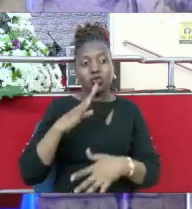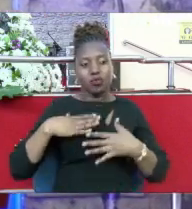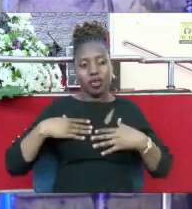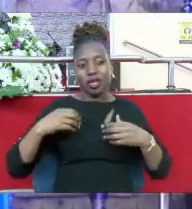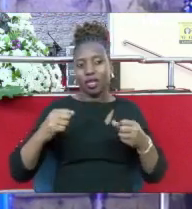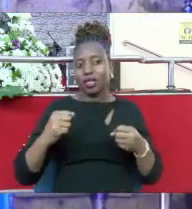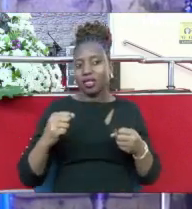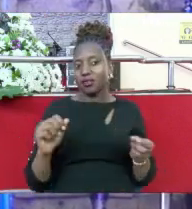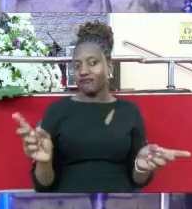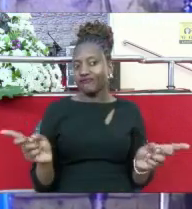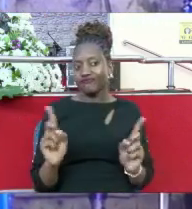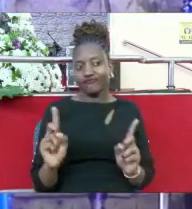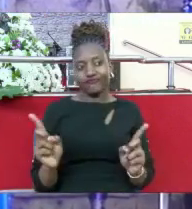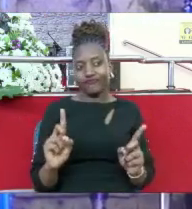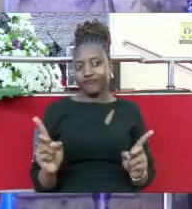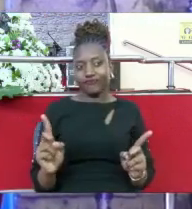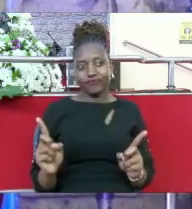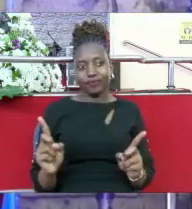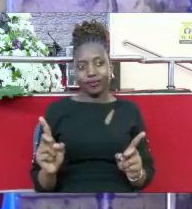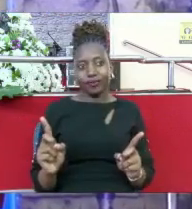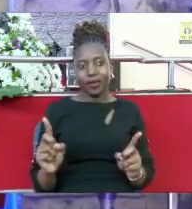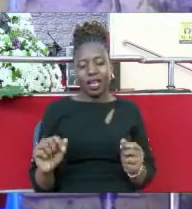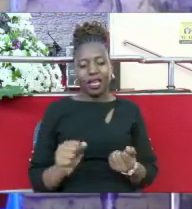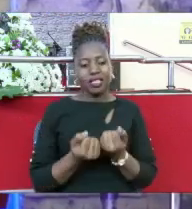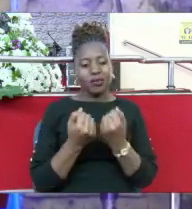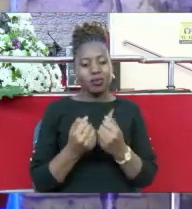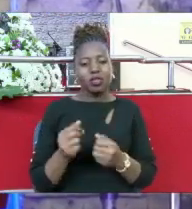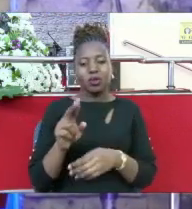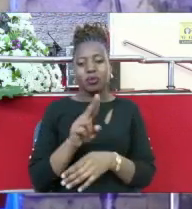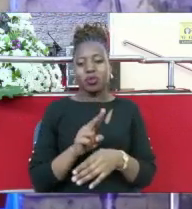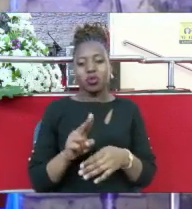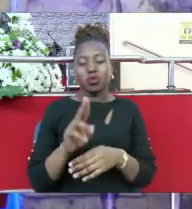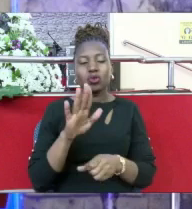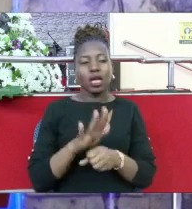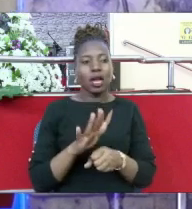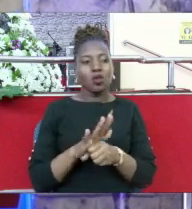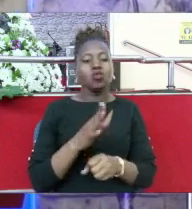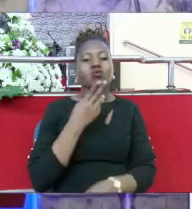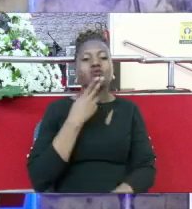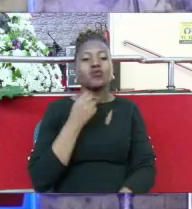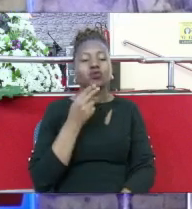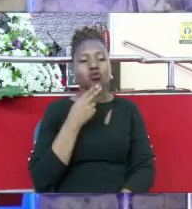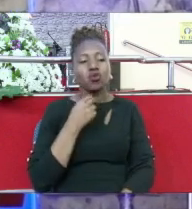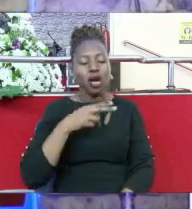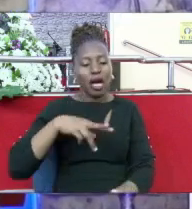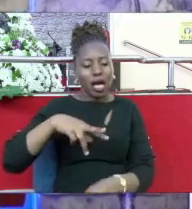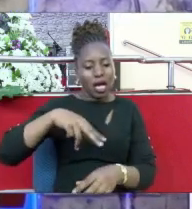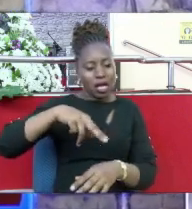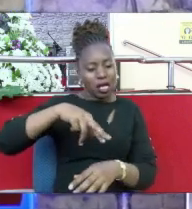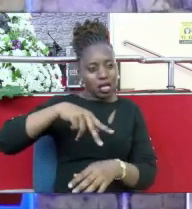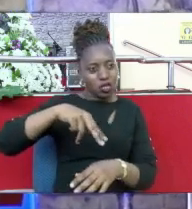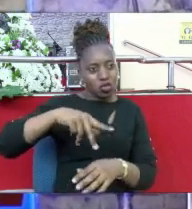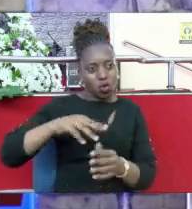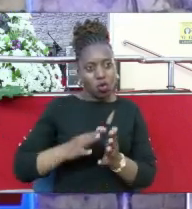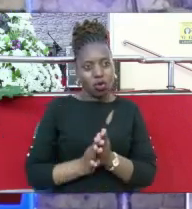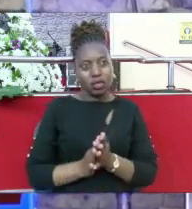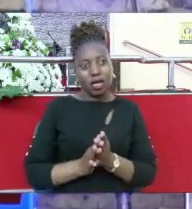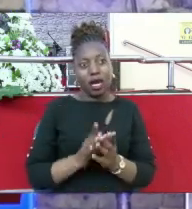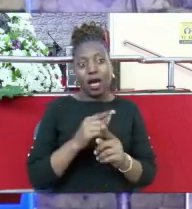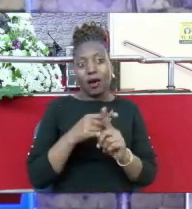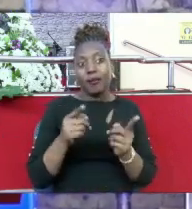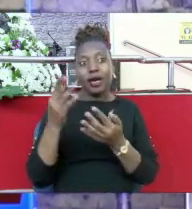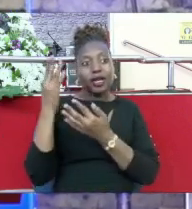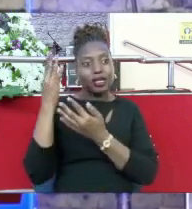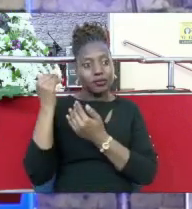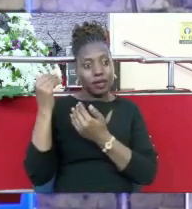You can't be a consumer of high sugars, high salt, high fat in your diet and expect to be a